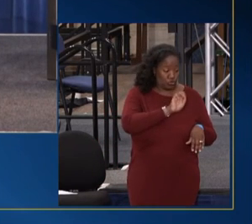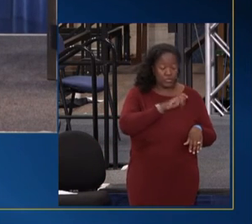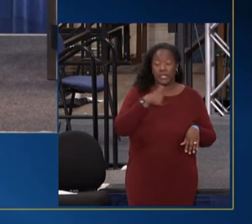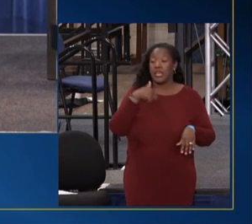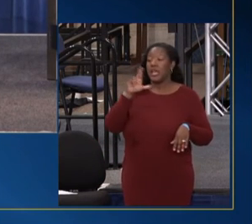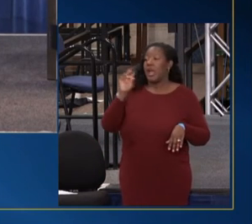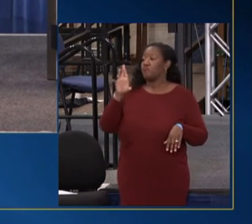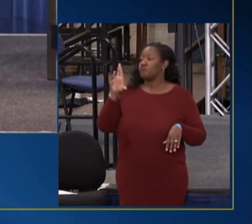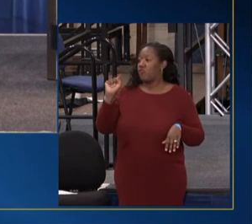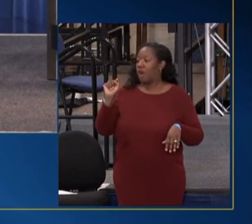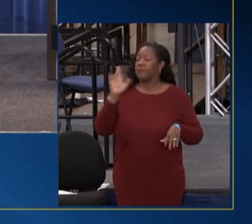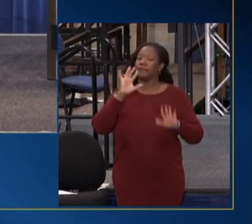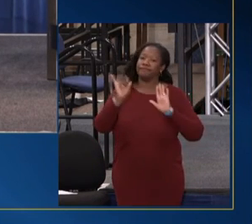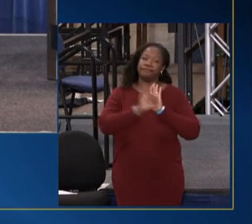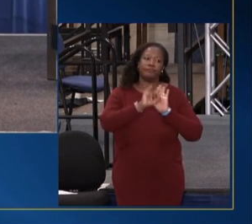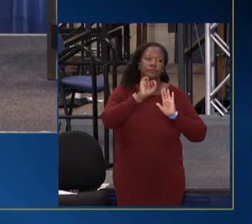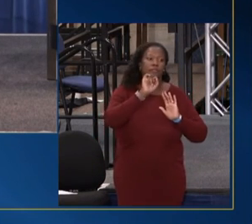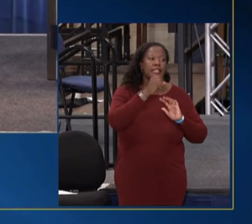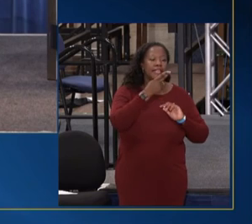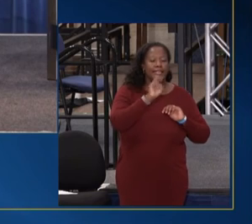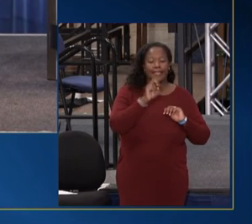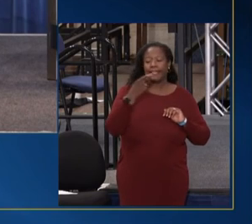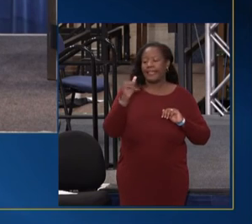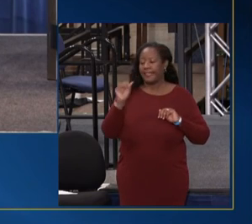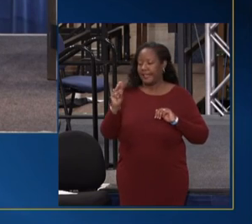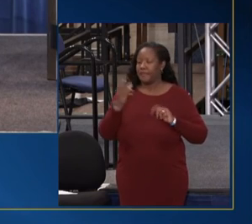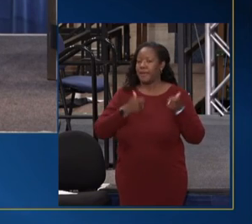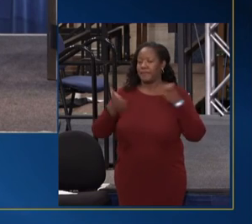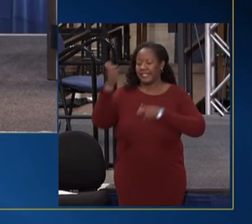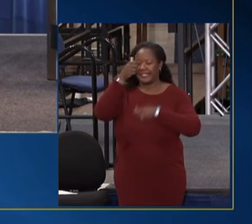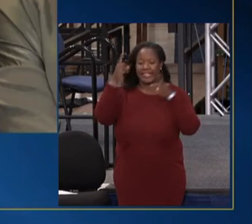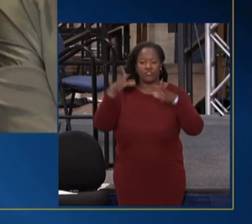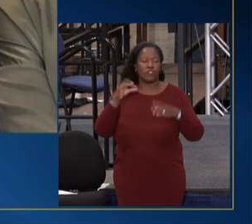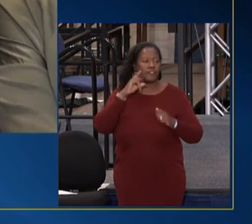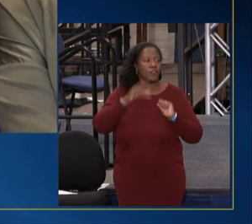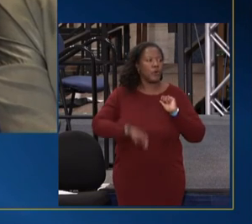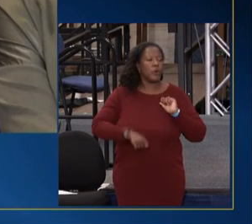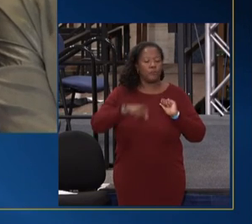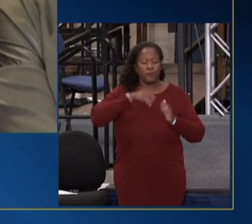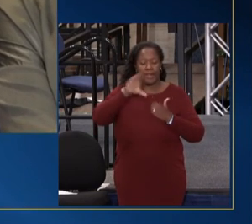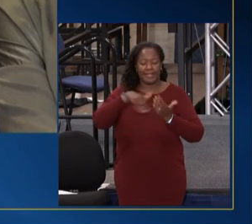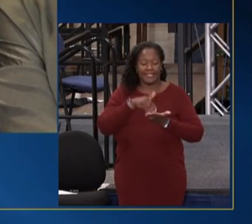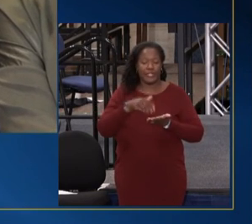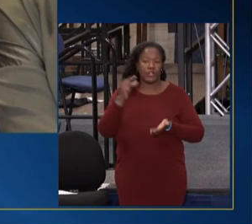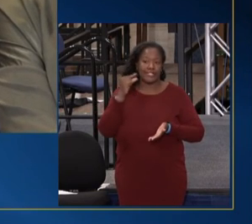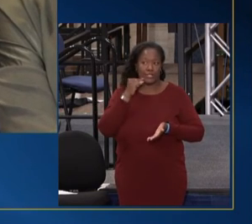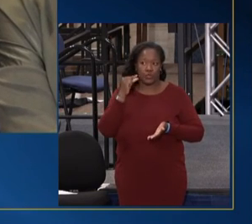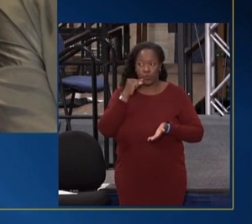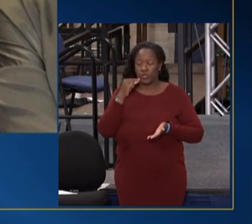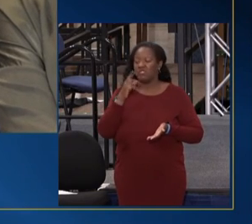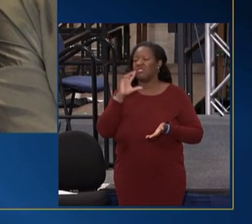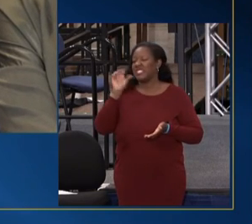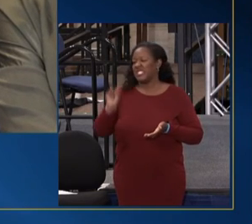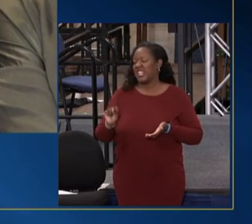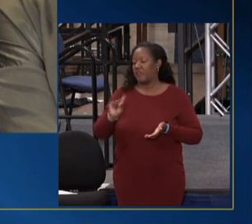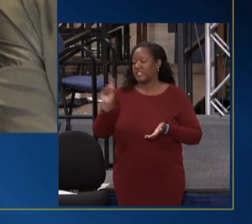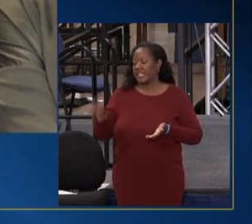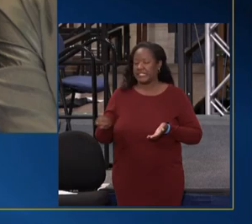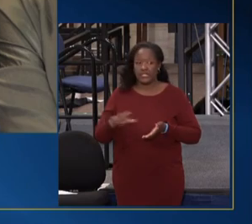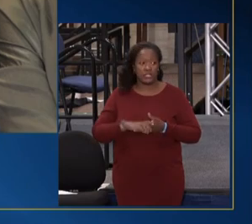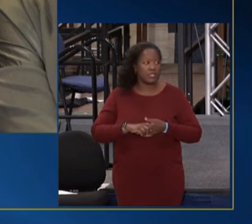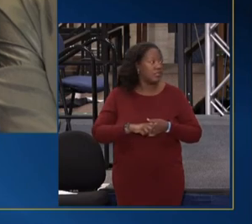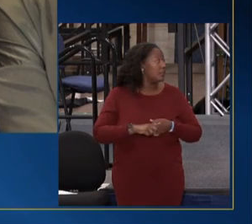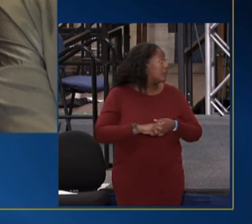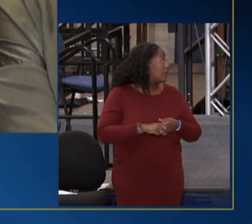him pronouns, and I have the honor of serving as the executive director for Pride Center San Antonio, located in South Texas. I